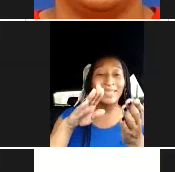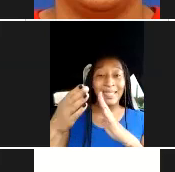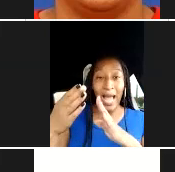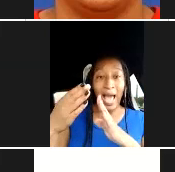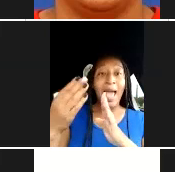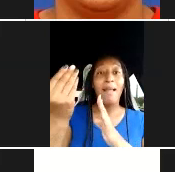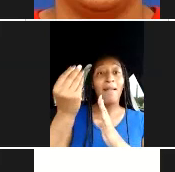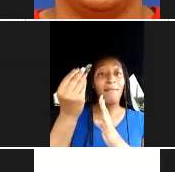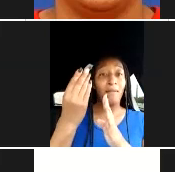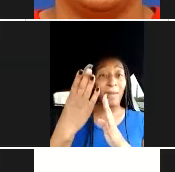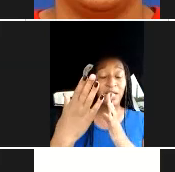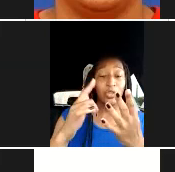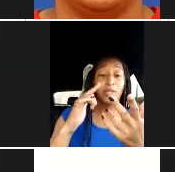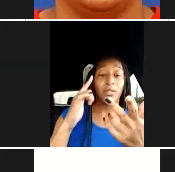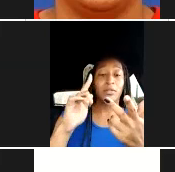logistics?